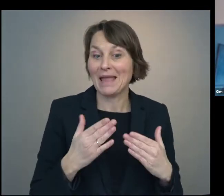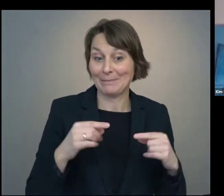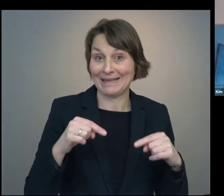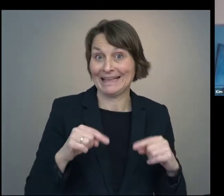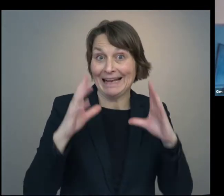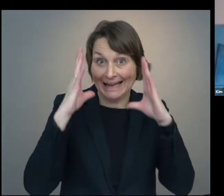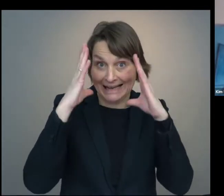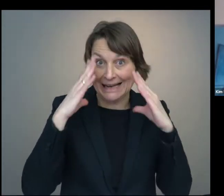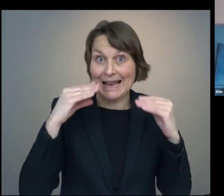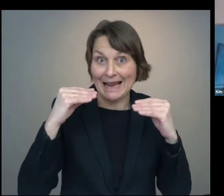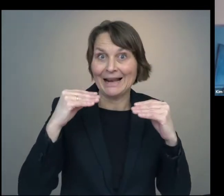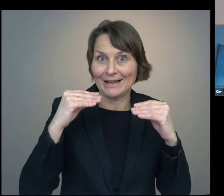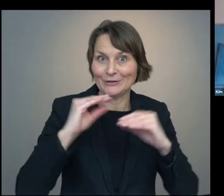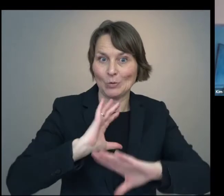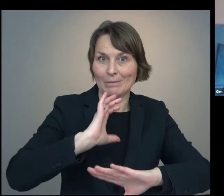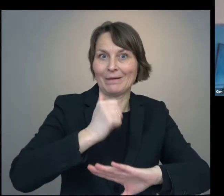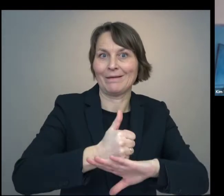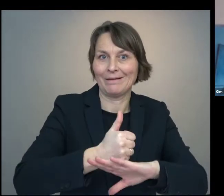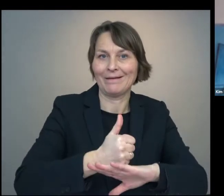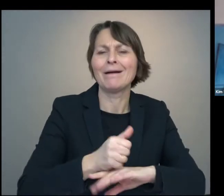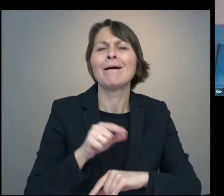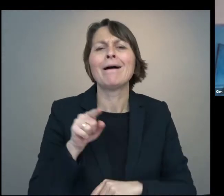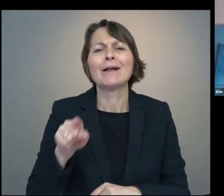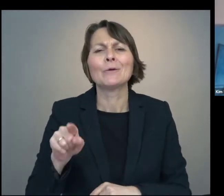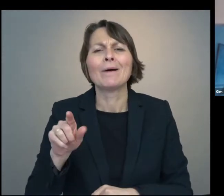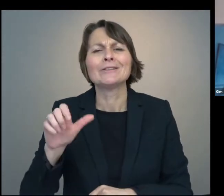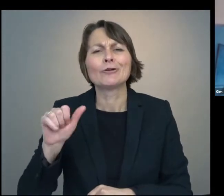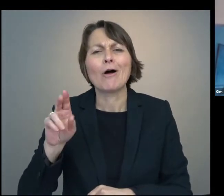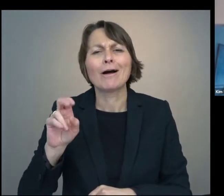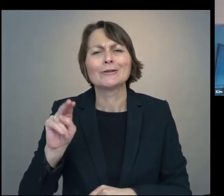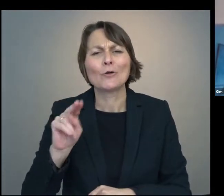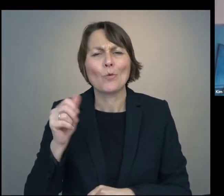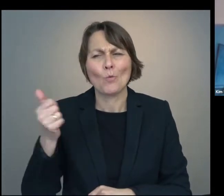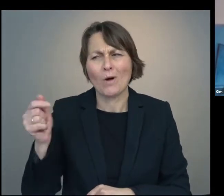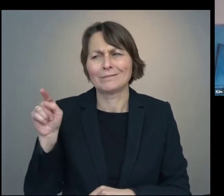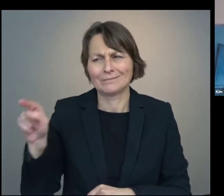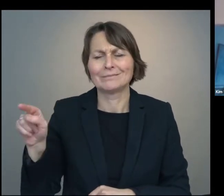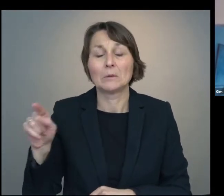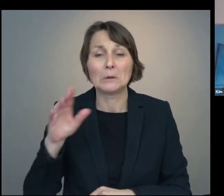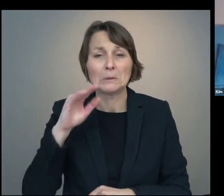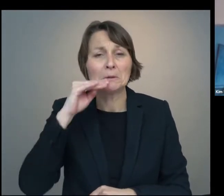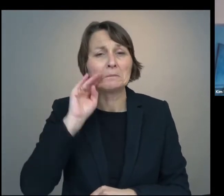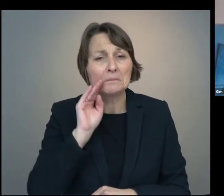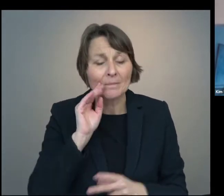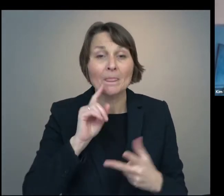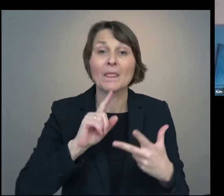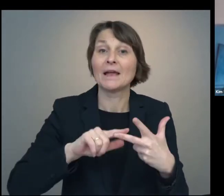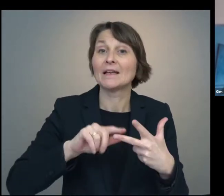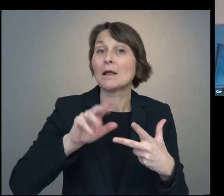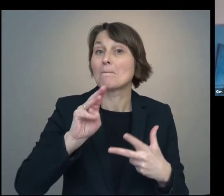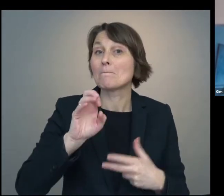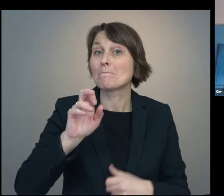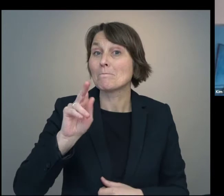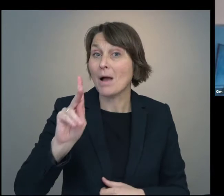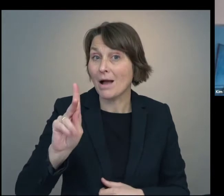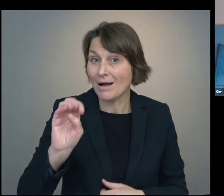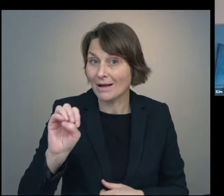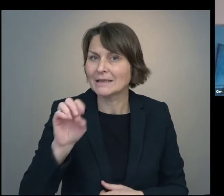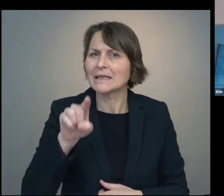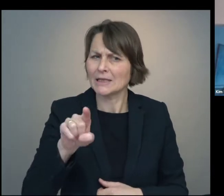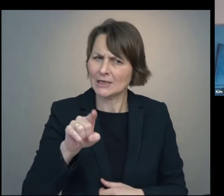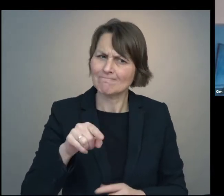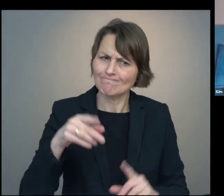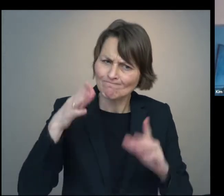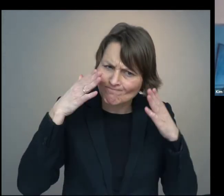the Netherlands as well. Otherwise, Arnold will be sad. And we might also mention Mike, because he's dedicated